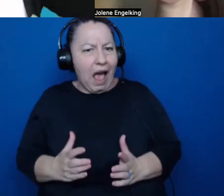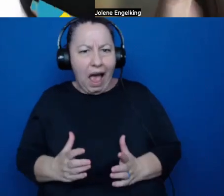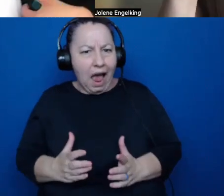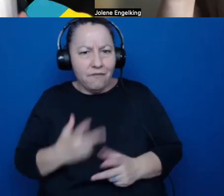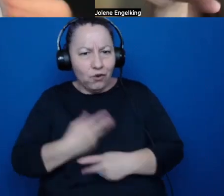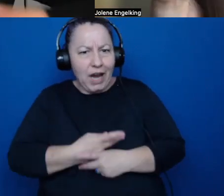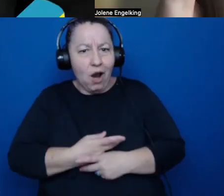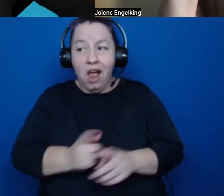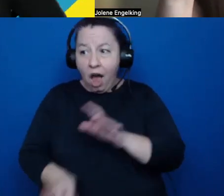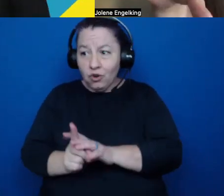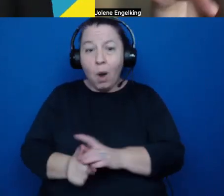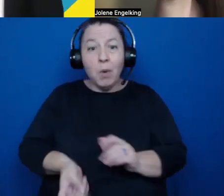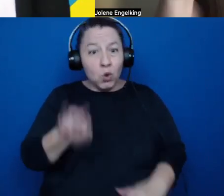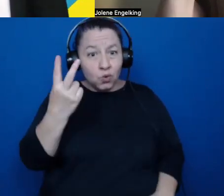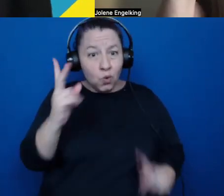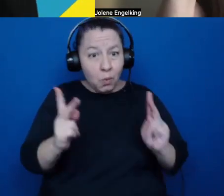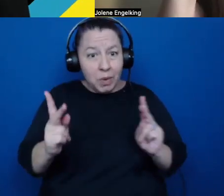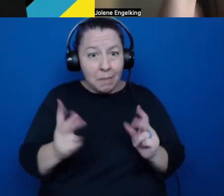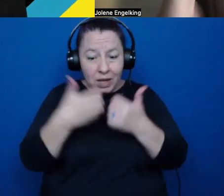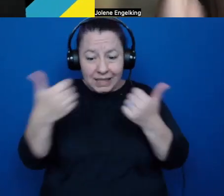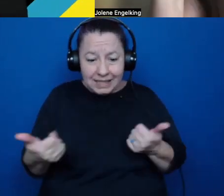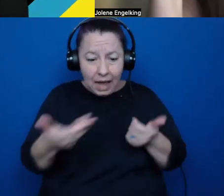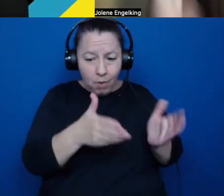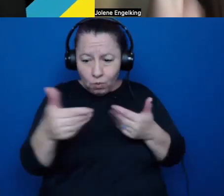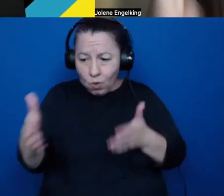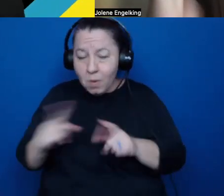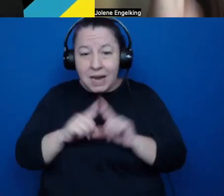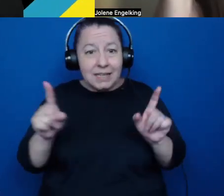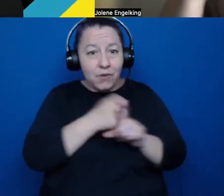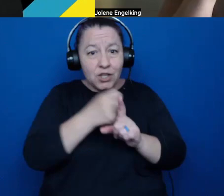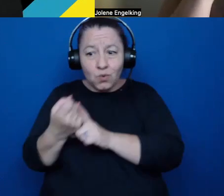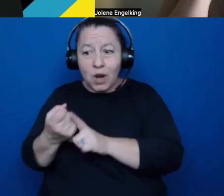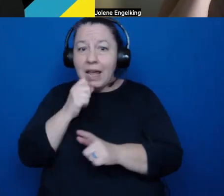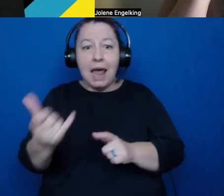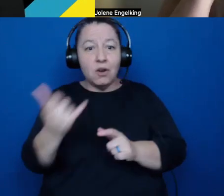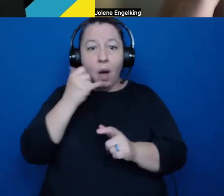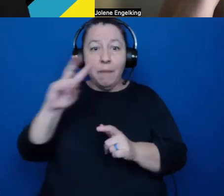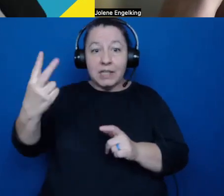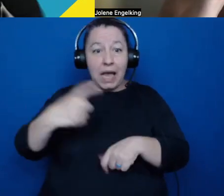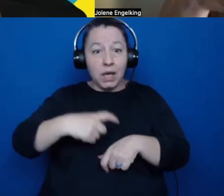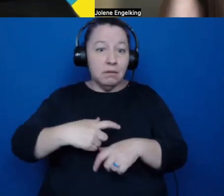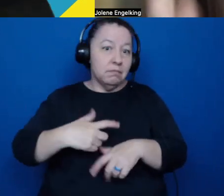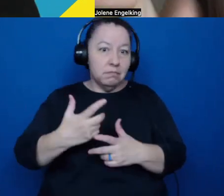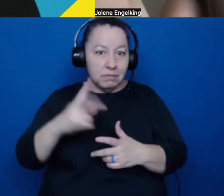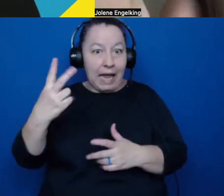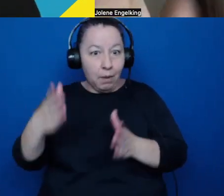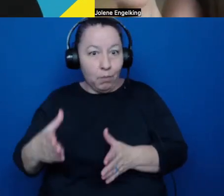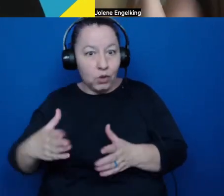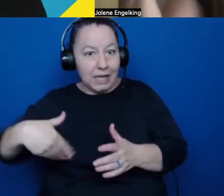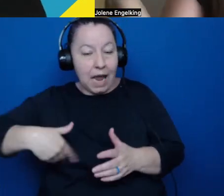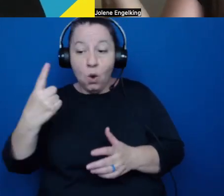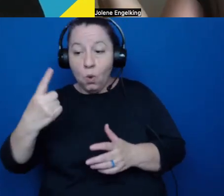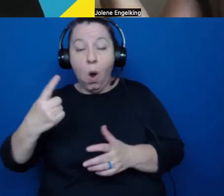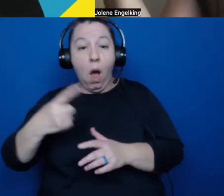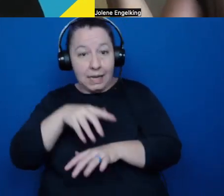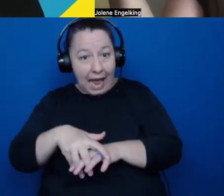people there, in separate rooms, different instances that happened. And they just hadn't called me for the second one yet. One person was Native, one was non-Native. They were